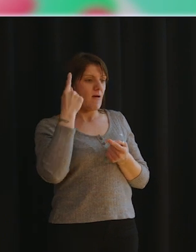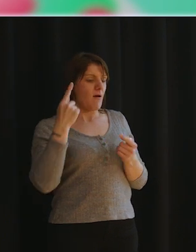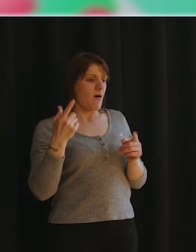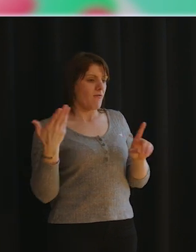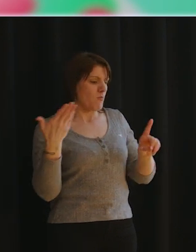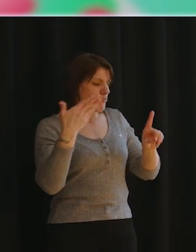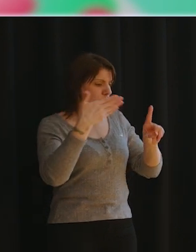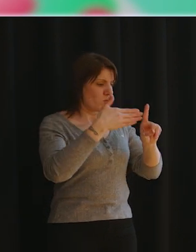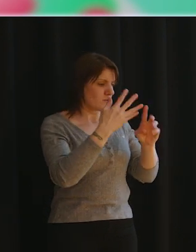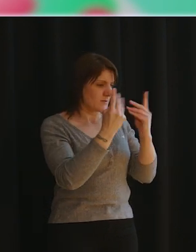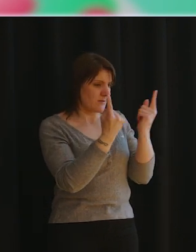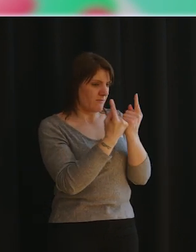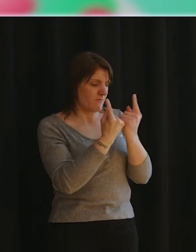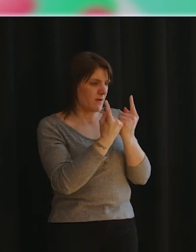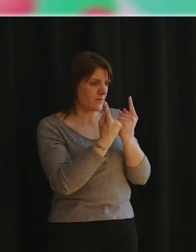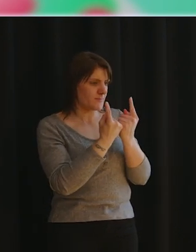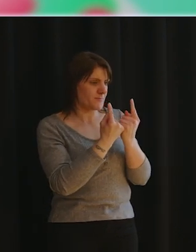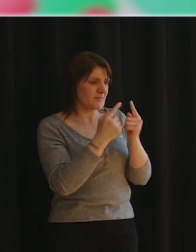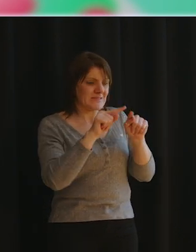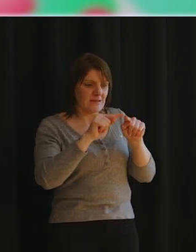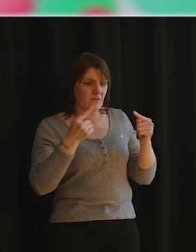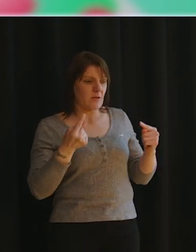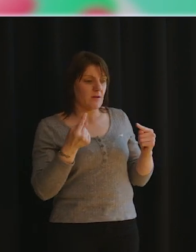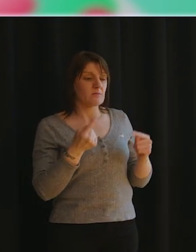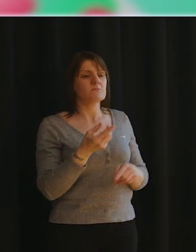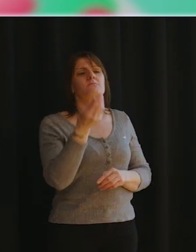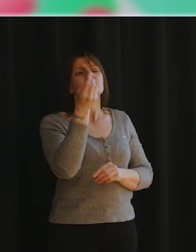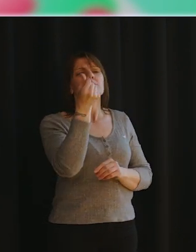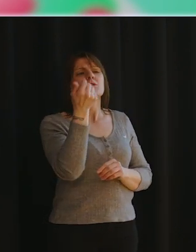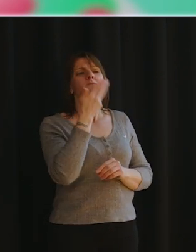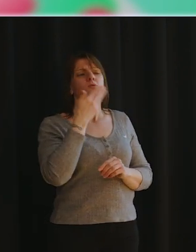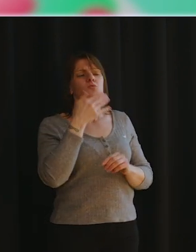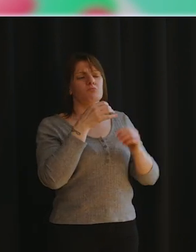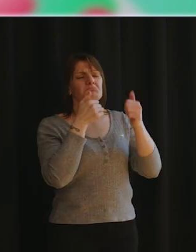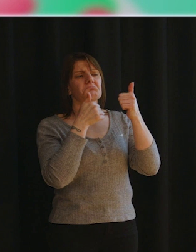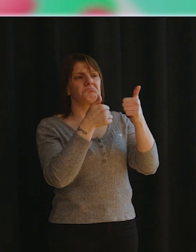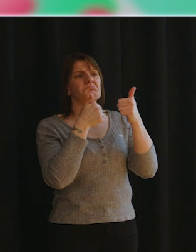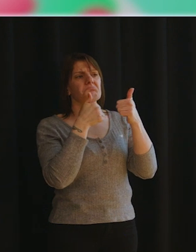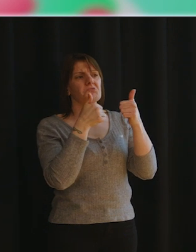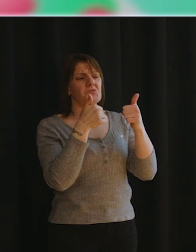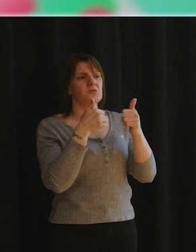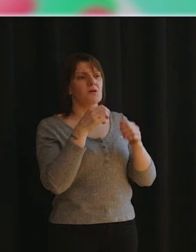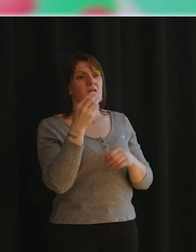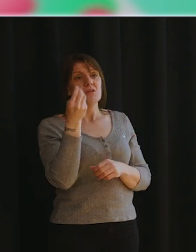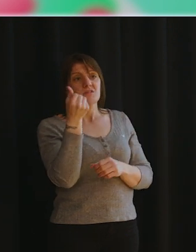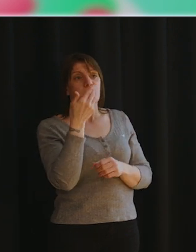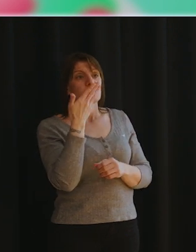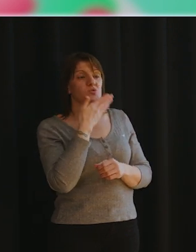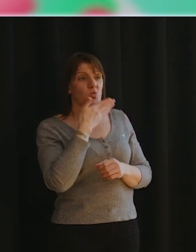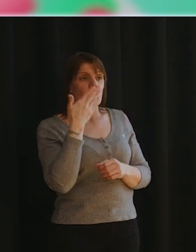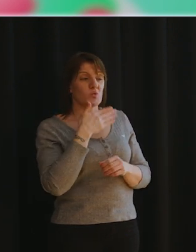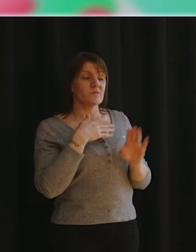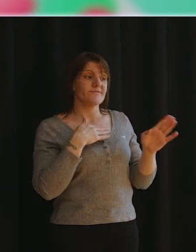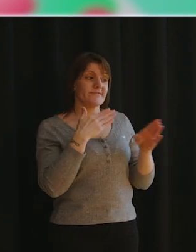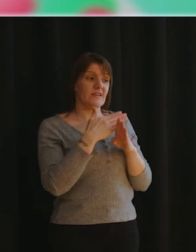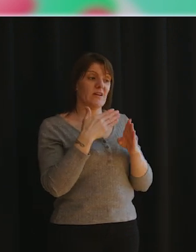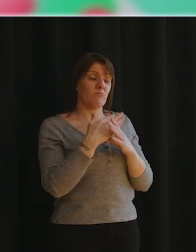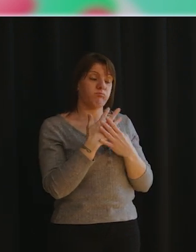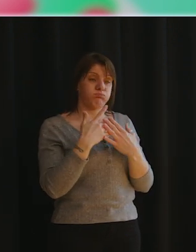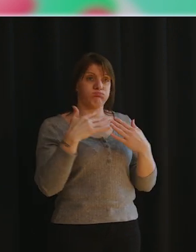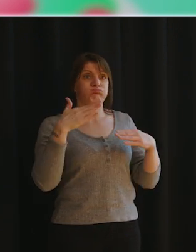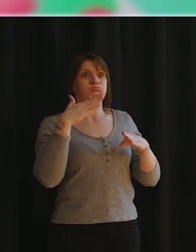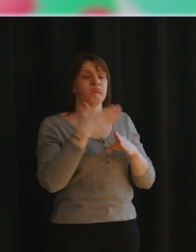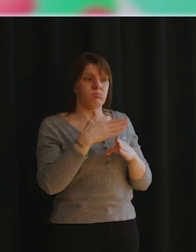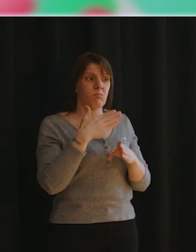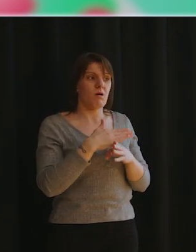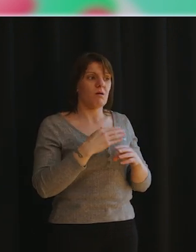something with a different hat on. Some schools are good at this. Some schools, there still leaves a lot of work to be done because they still think it's